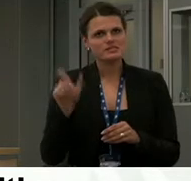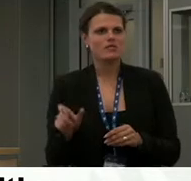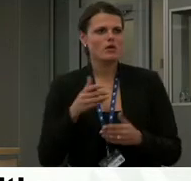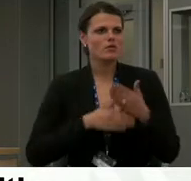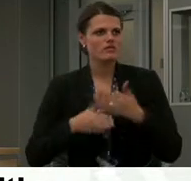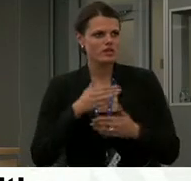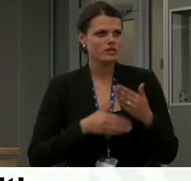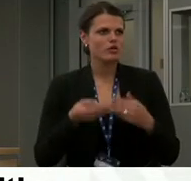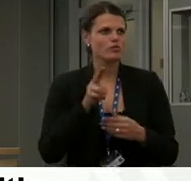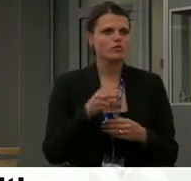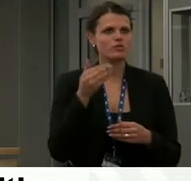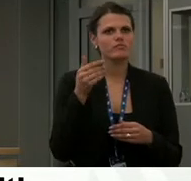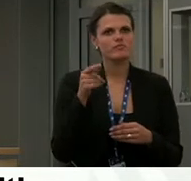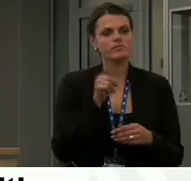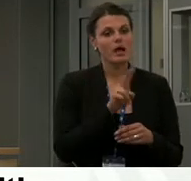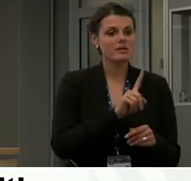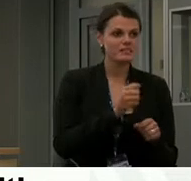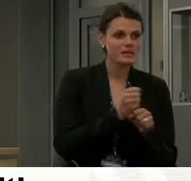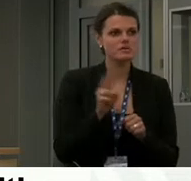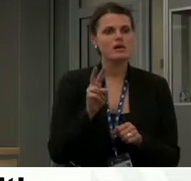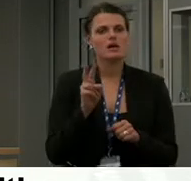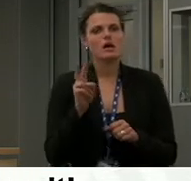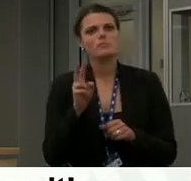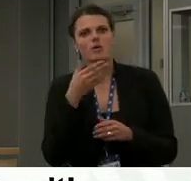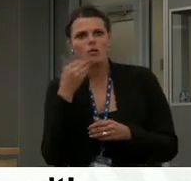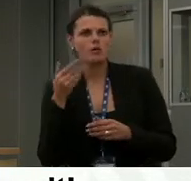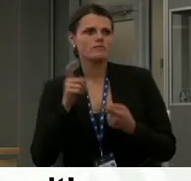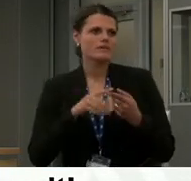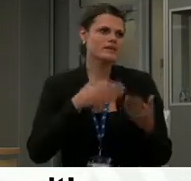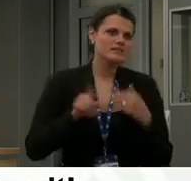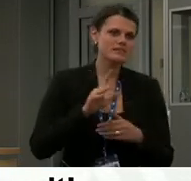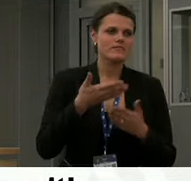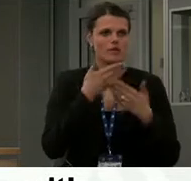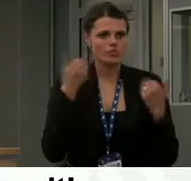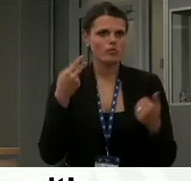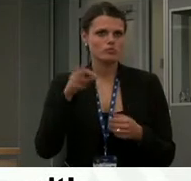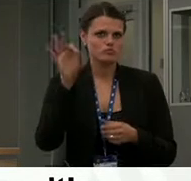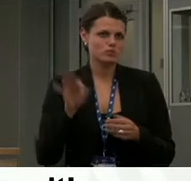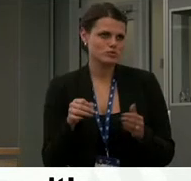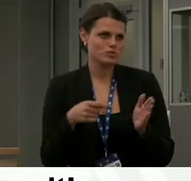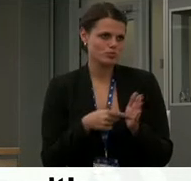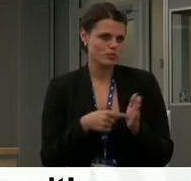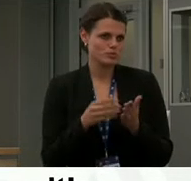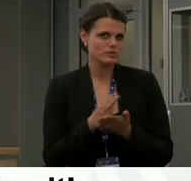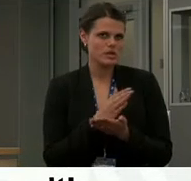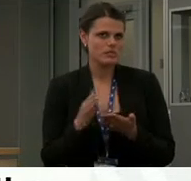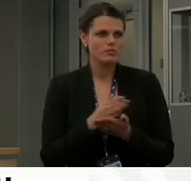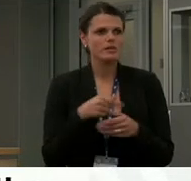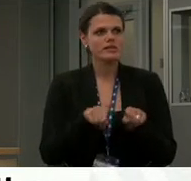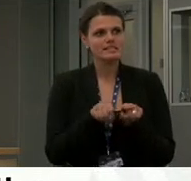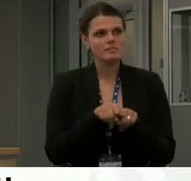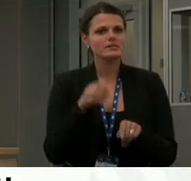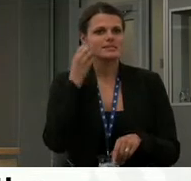with disabilities and those without disabilities of over 20 percentage points. The same goes